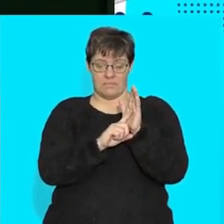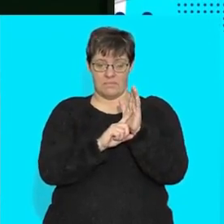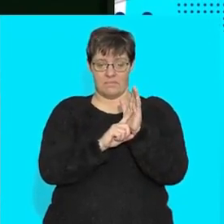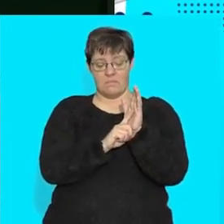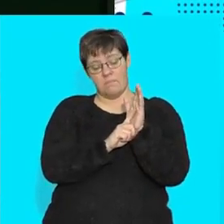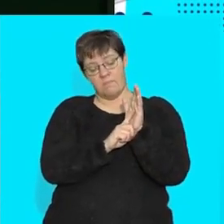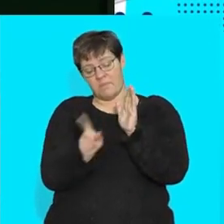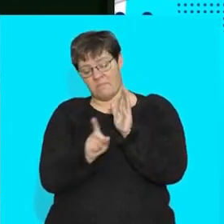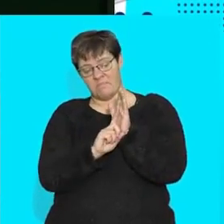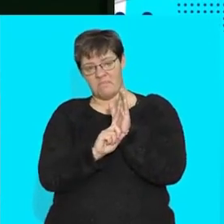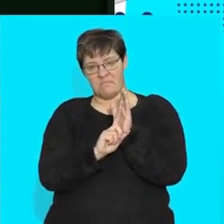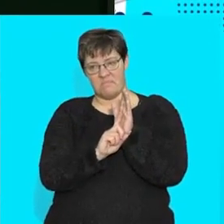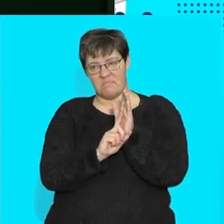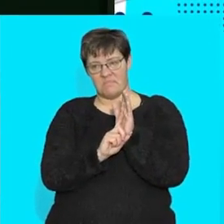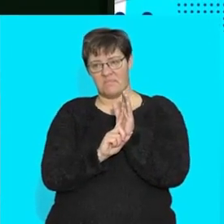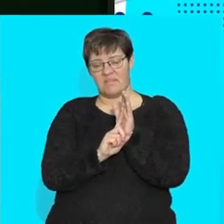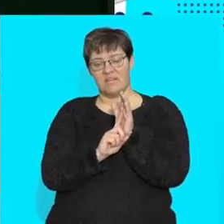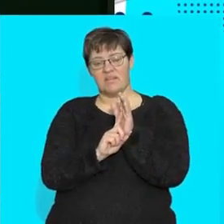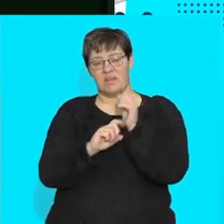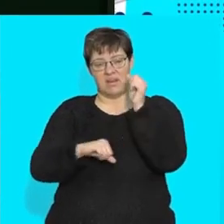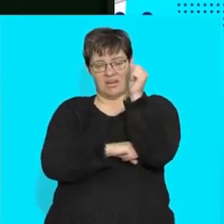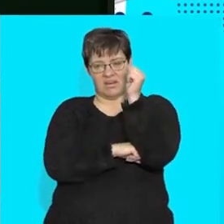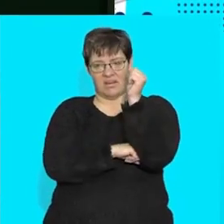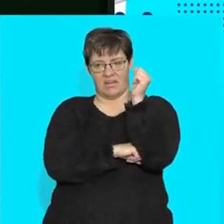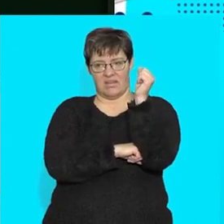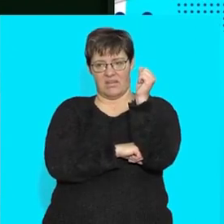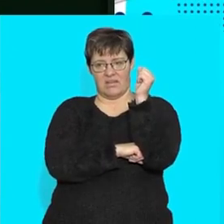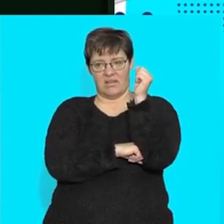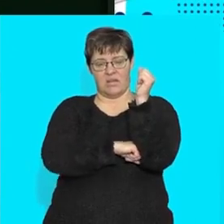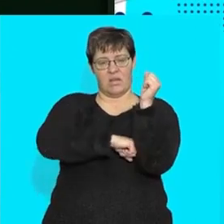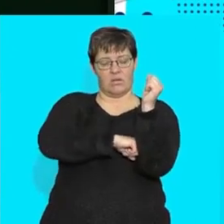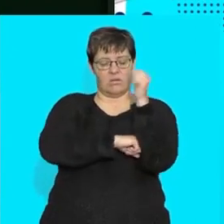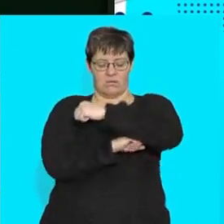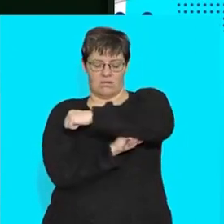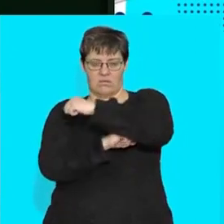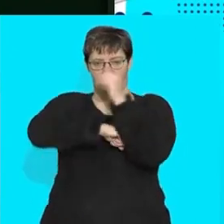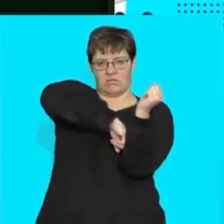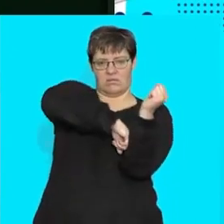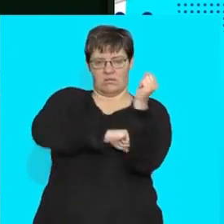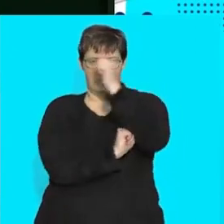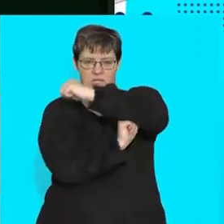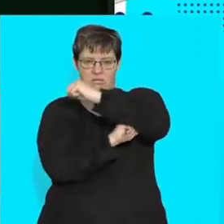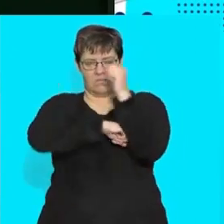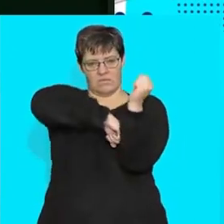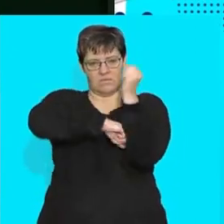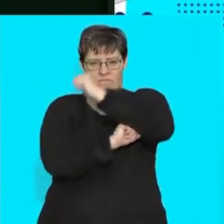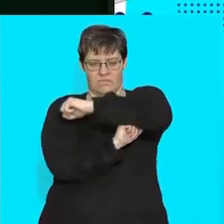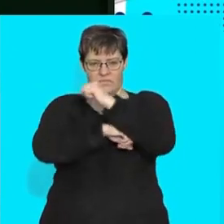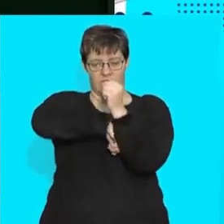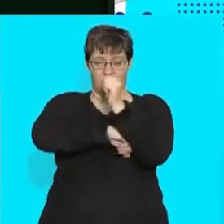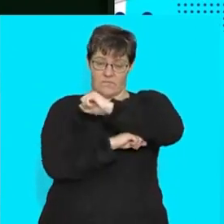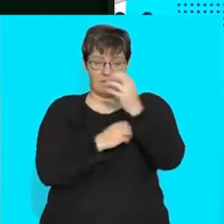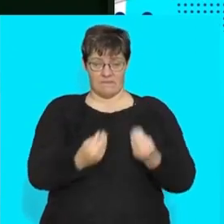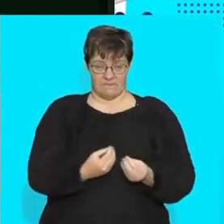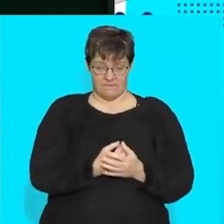starts to move and this is the incus there, if it goes like this one will go like this. So they will move like this,